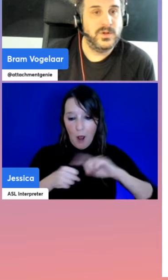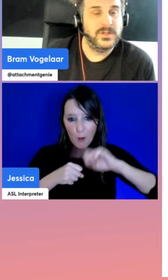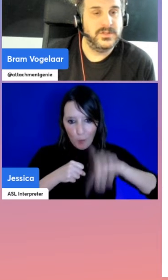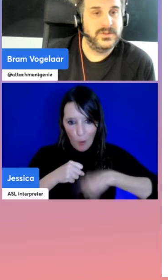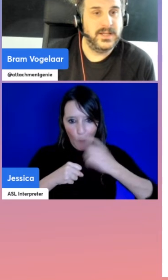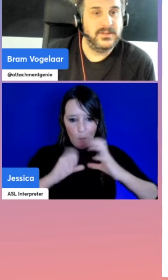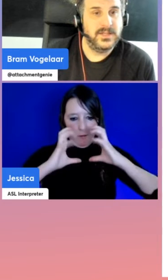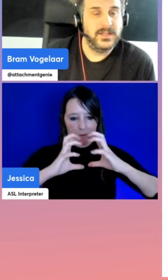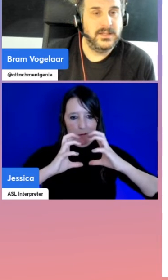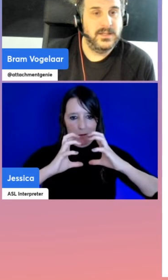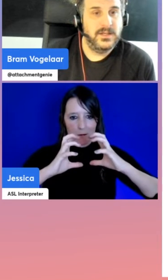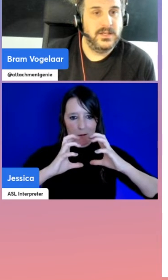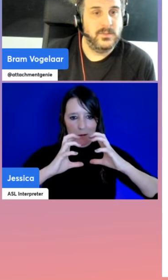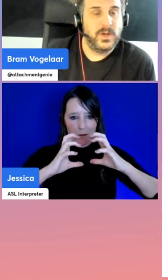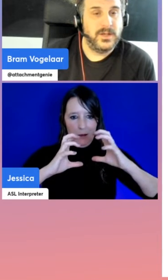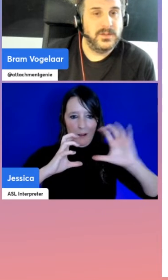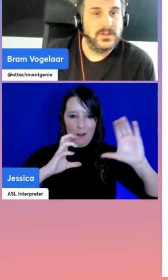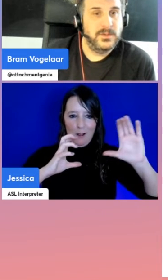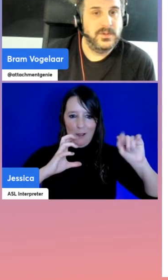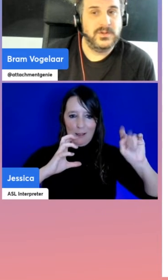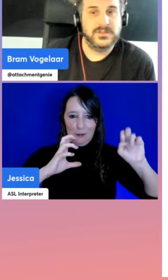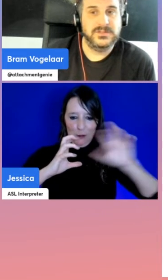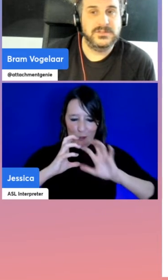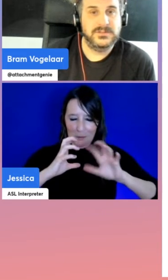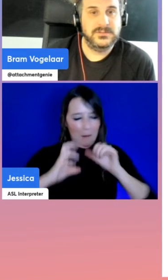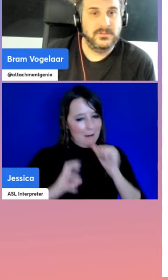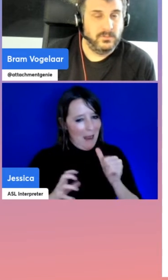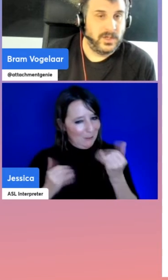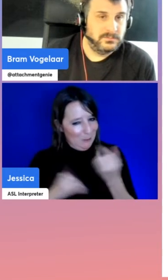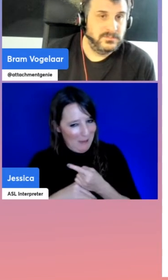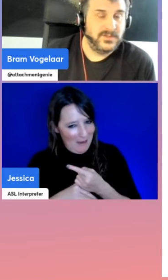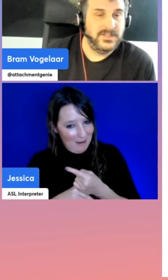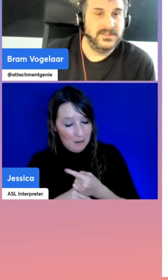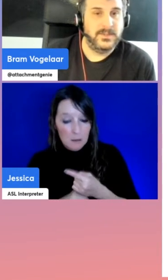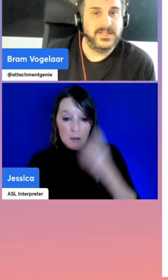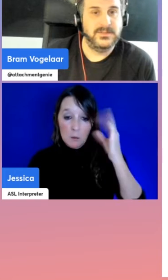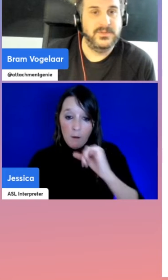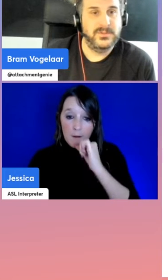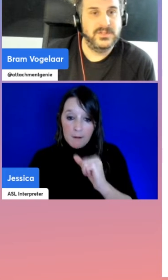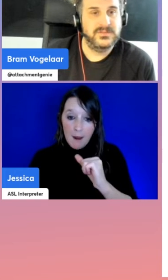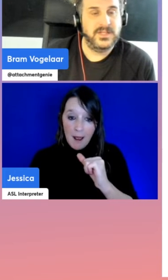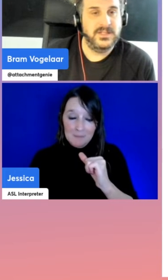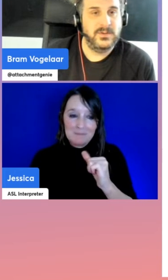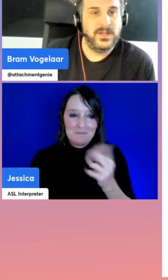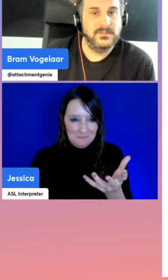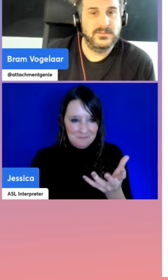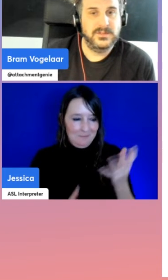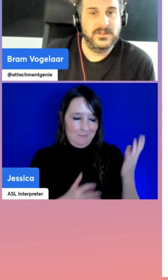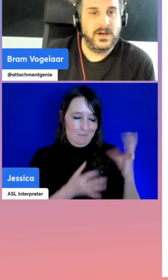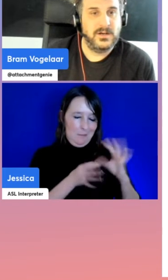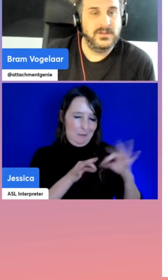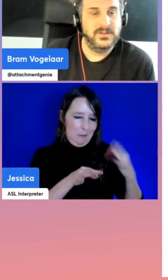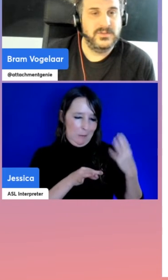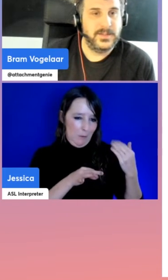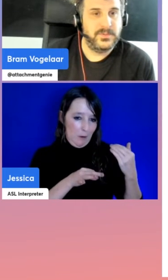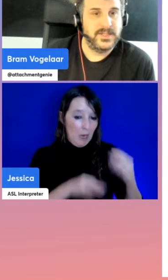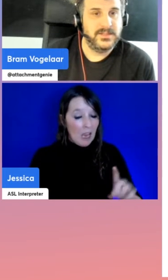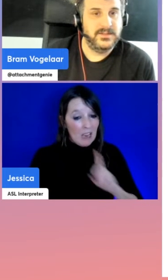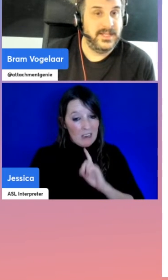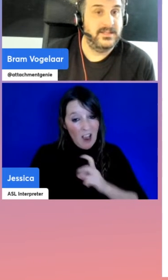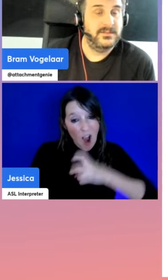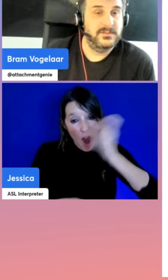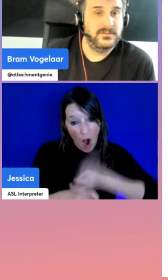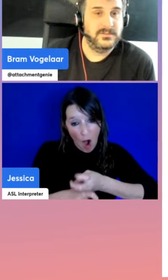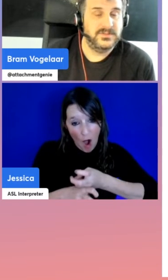but we're not going to do that today. And why not? Because one, the reasons I mentioned before, it's actually quite hard to